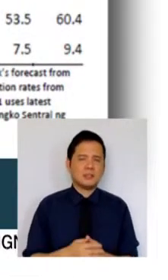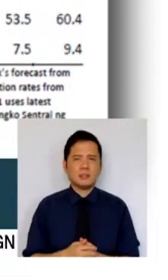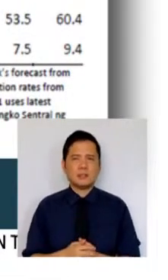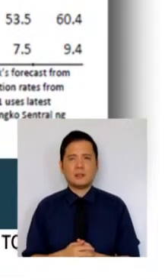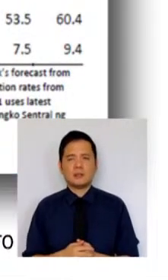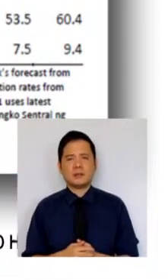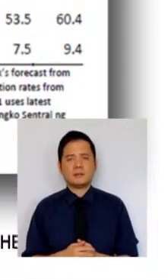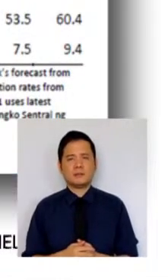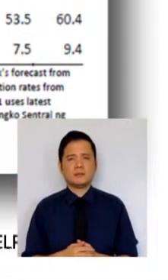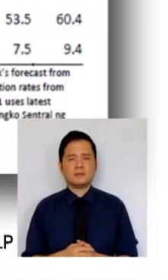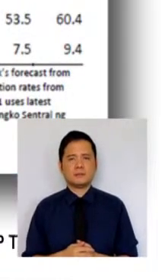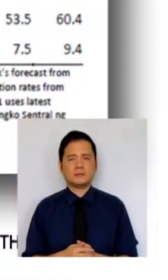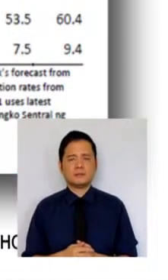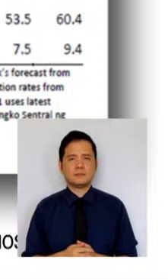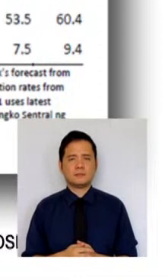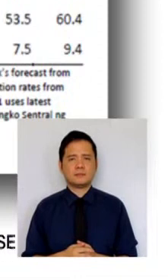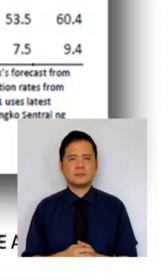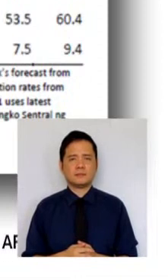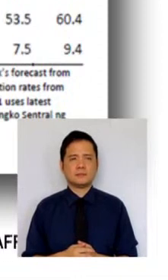obviously.